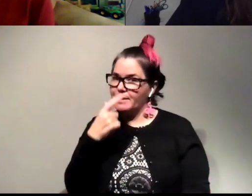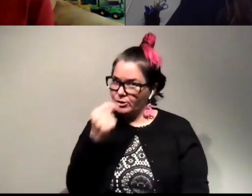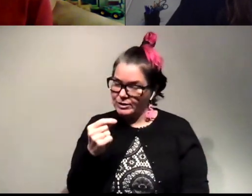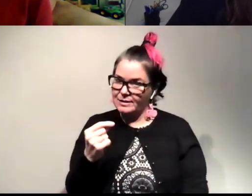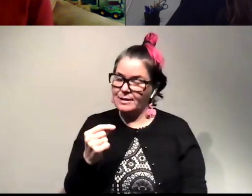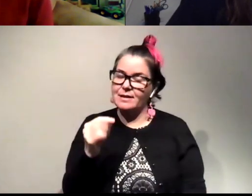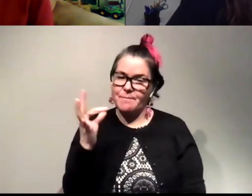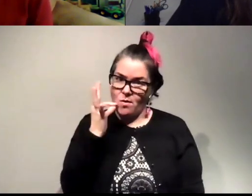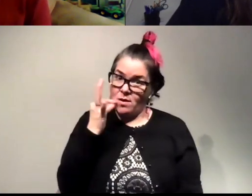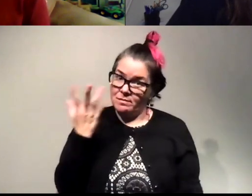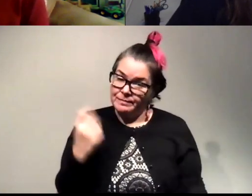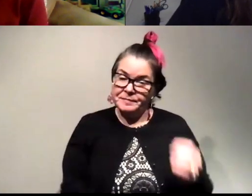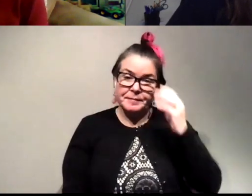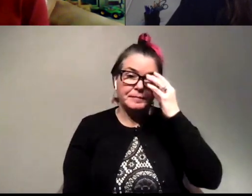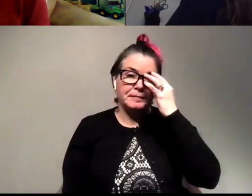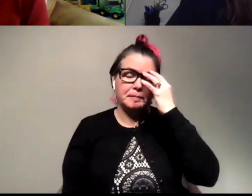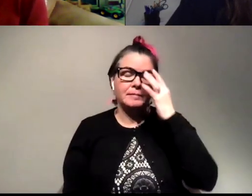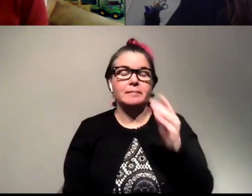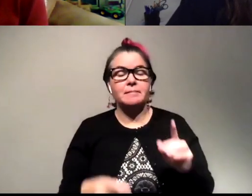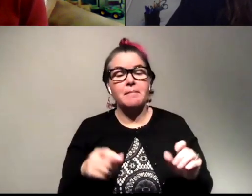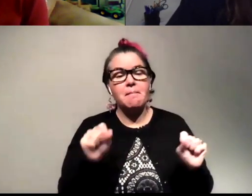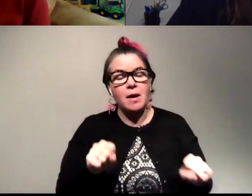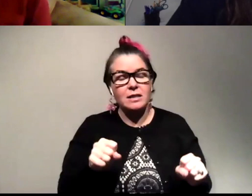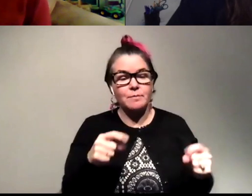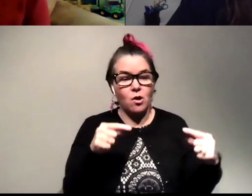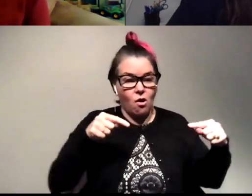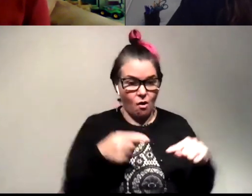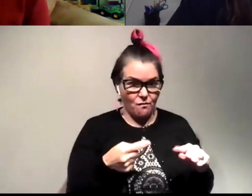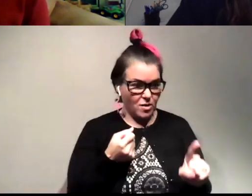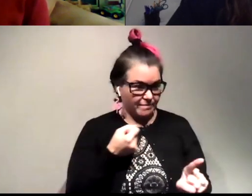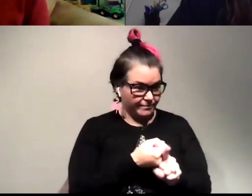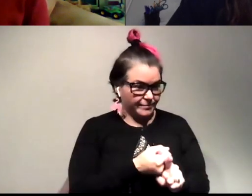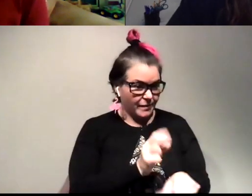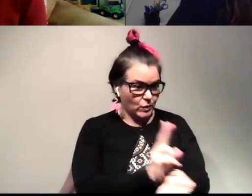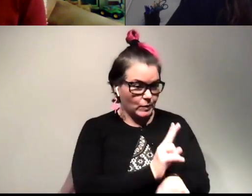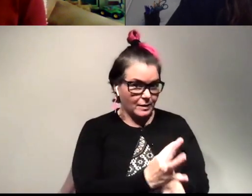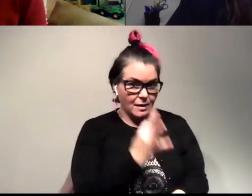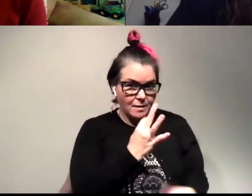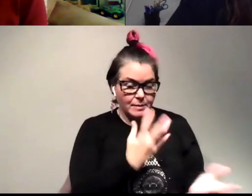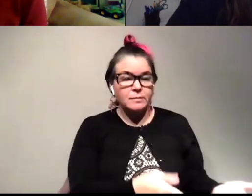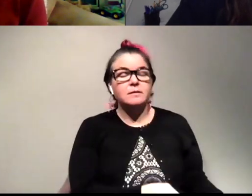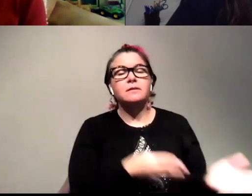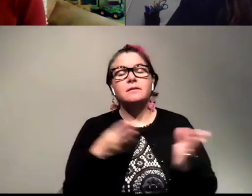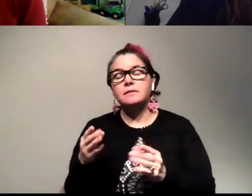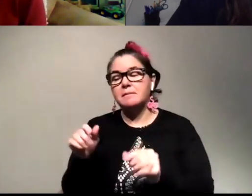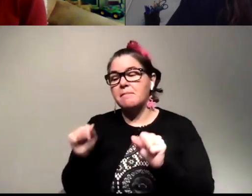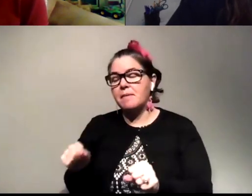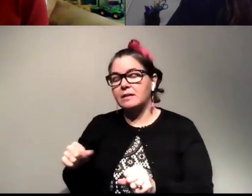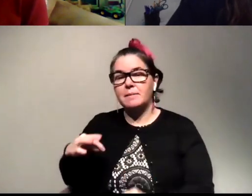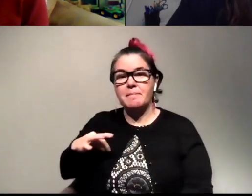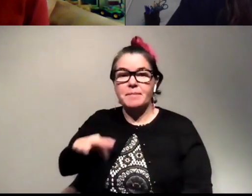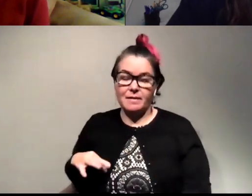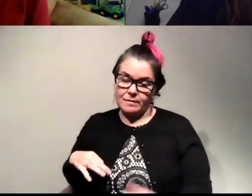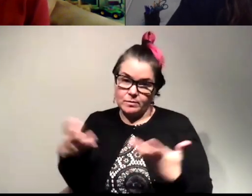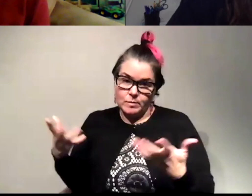or marijuana. What are the potential harmful effects of using cannabis, and what are the potential beneficial